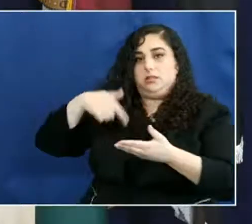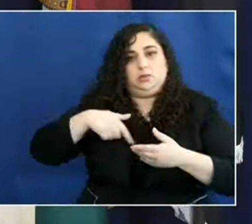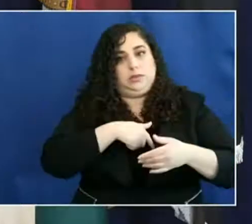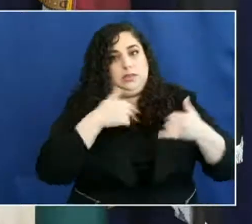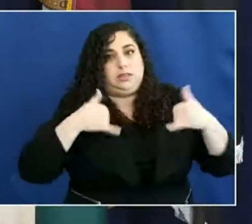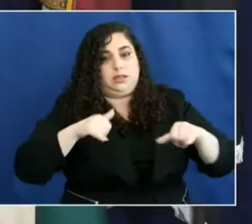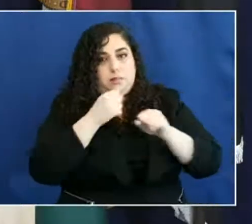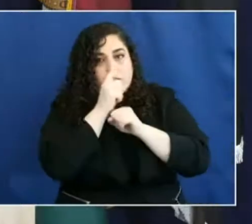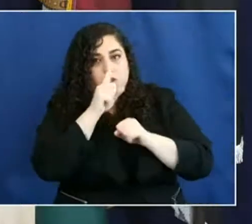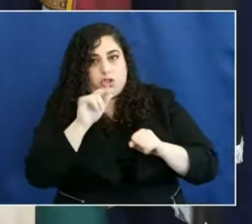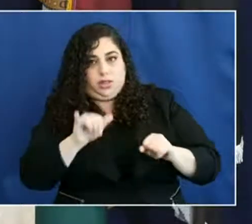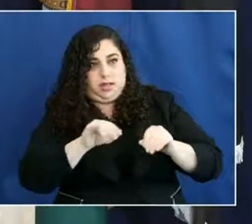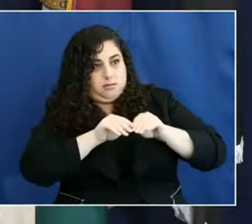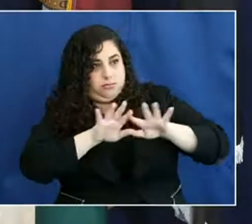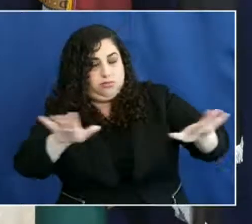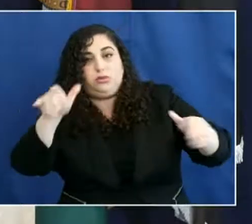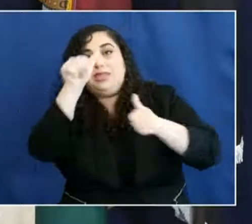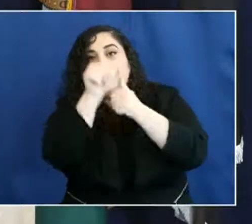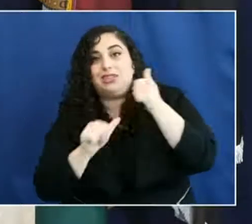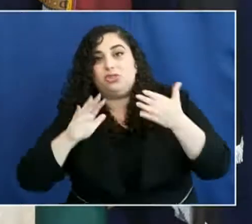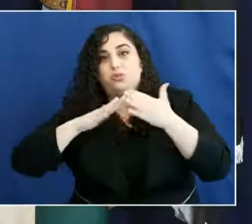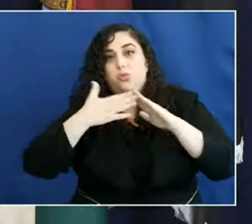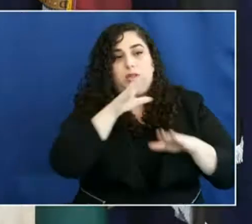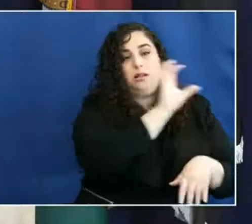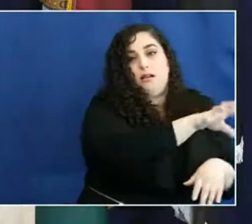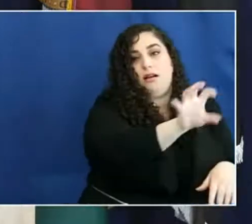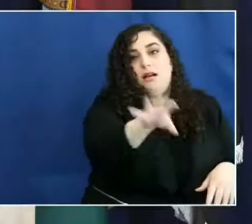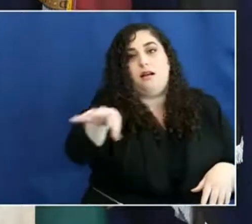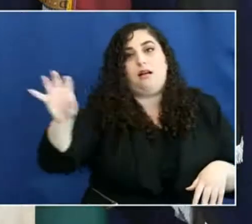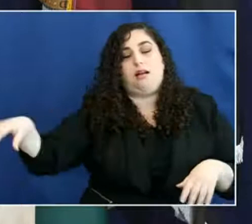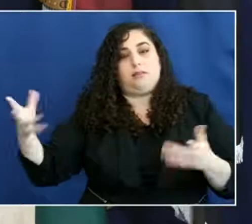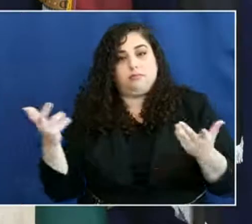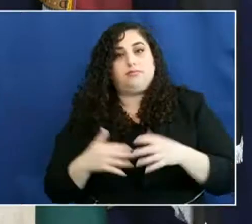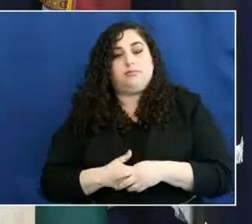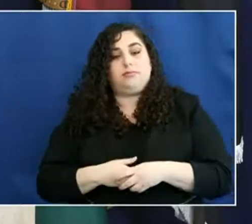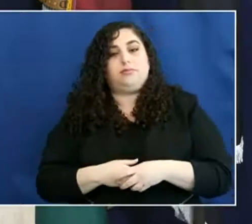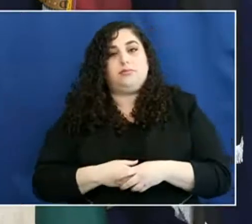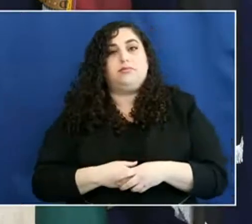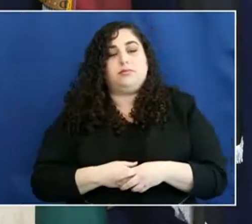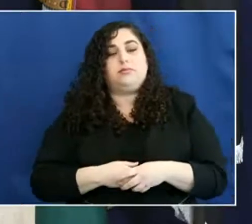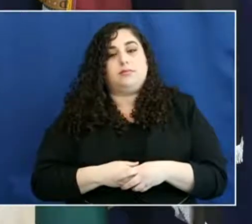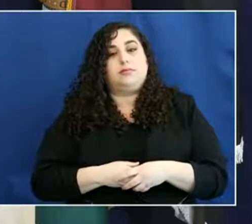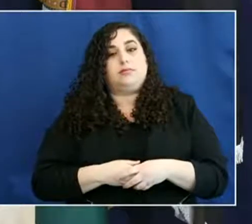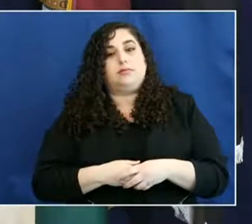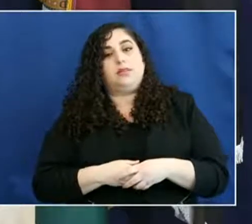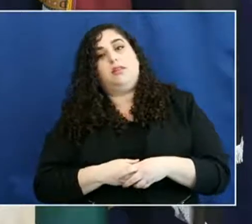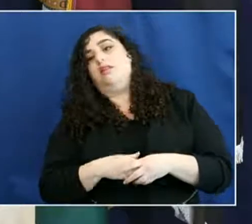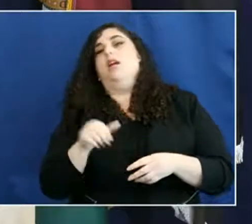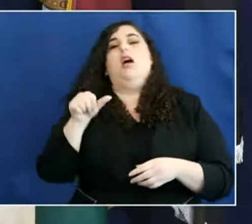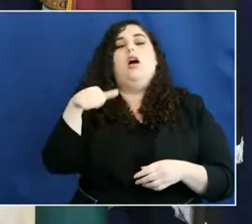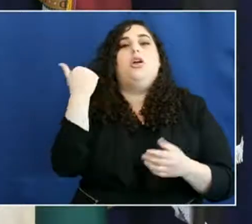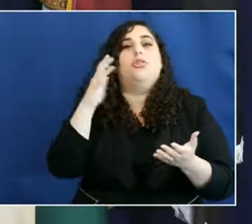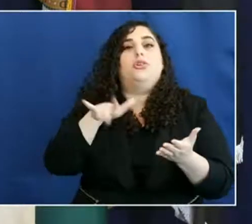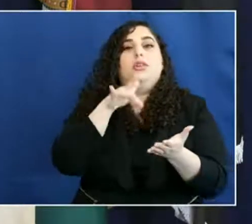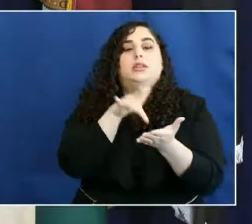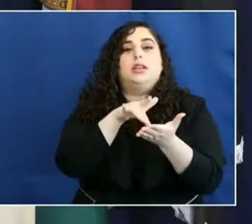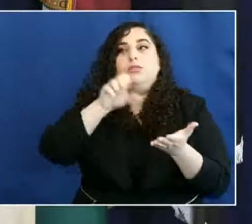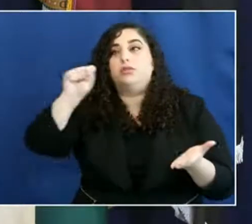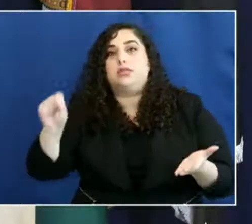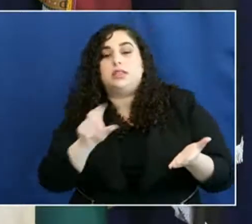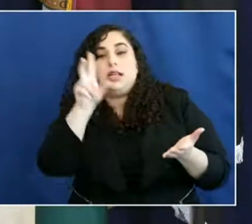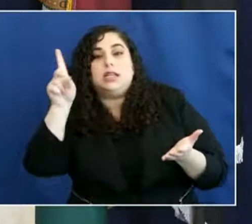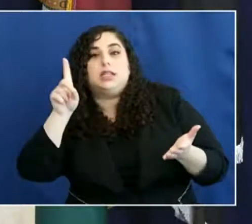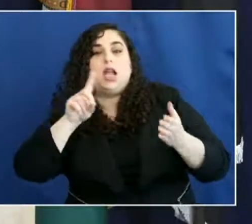countywide. We've already started in Oceanside and in the central area of our communities. We also know that now the